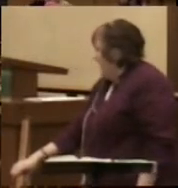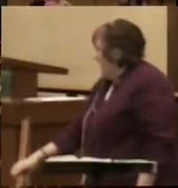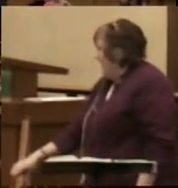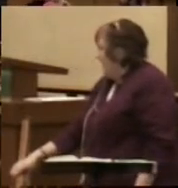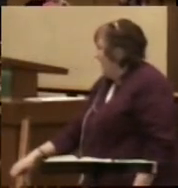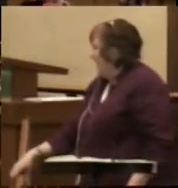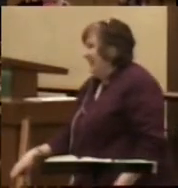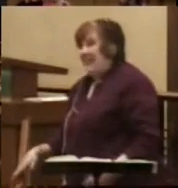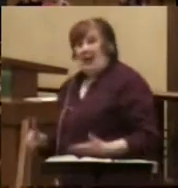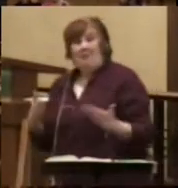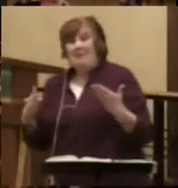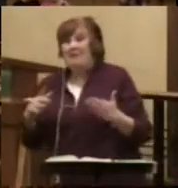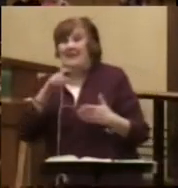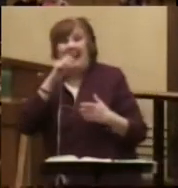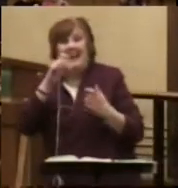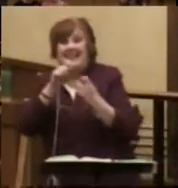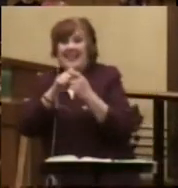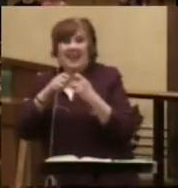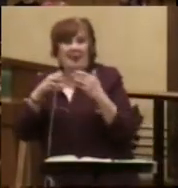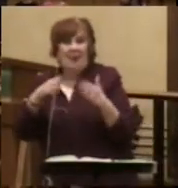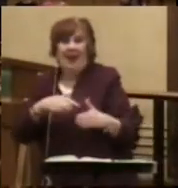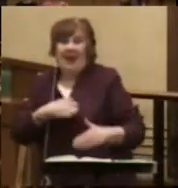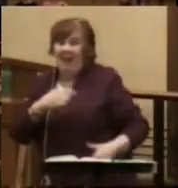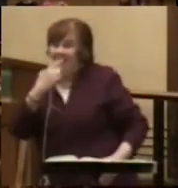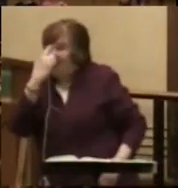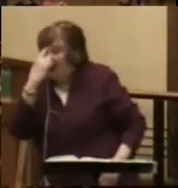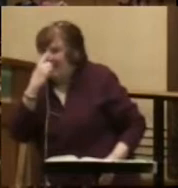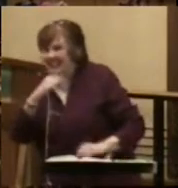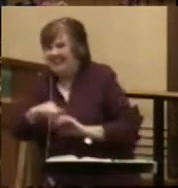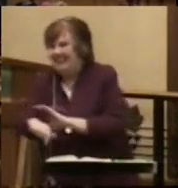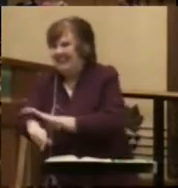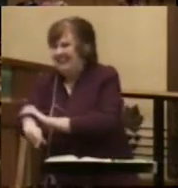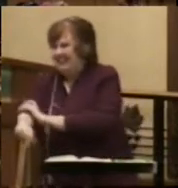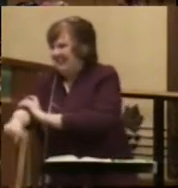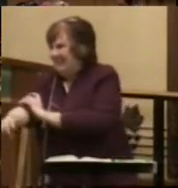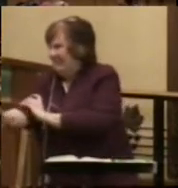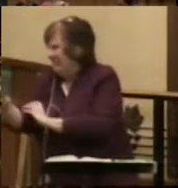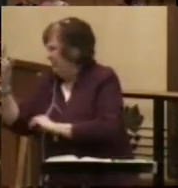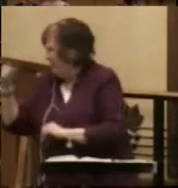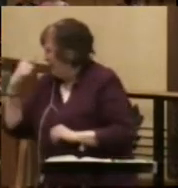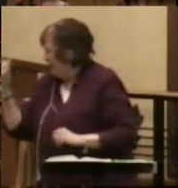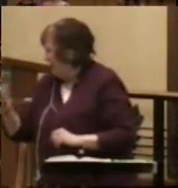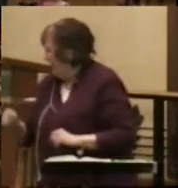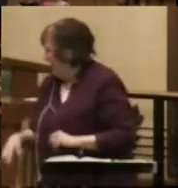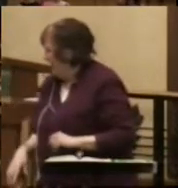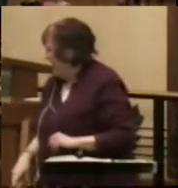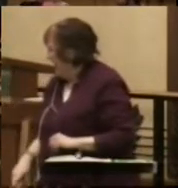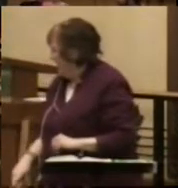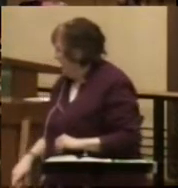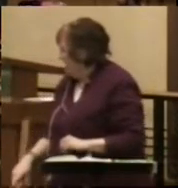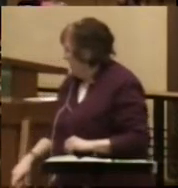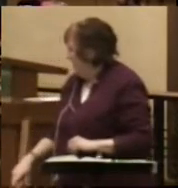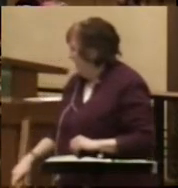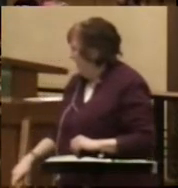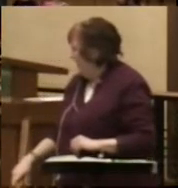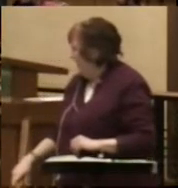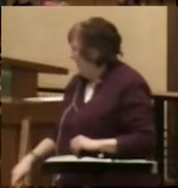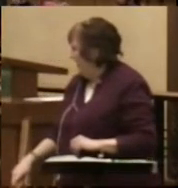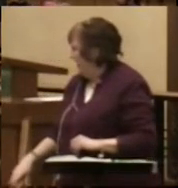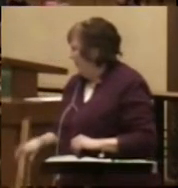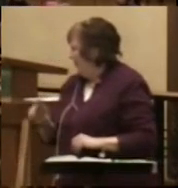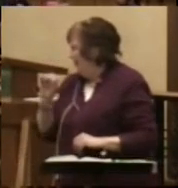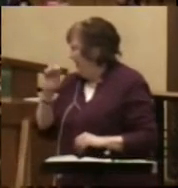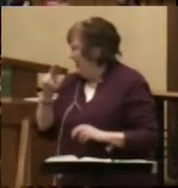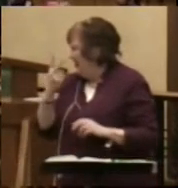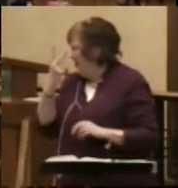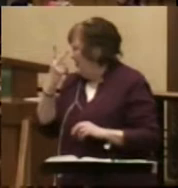This may not go exactly the way I thought. Okay, turn around. Brian, number two.